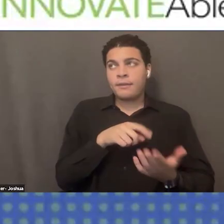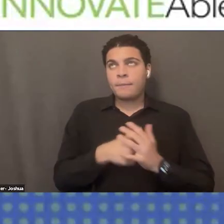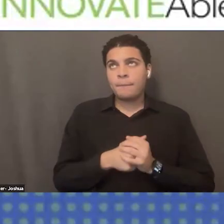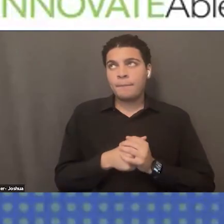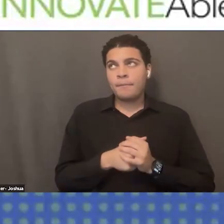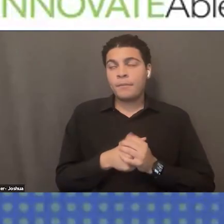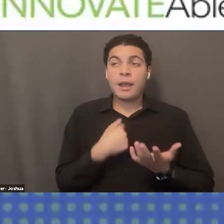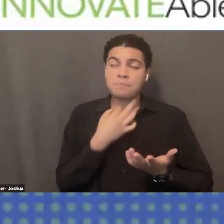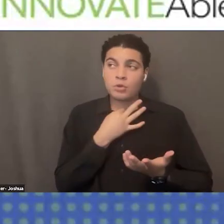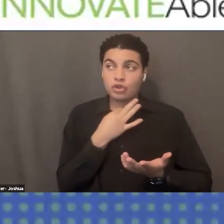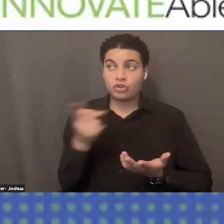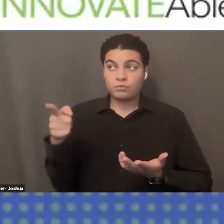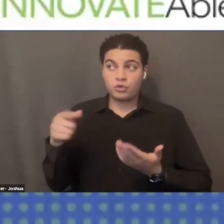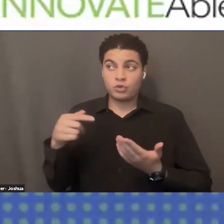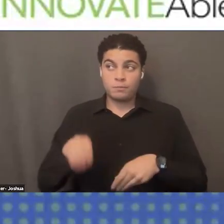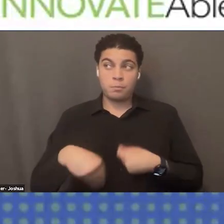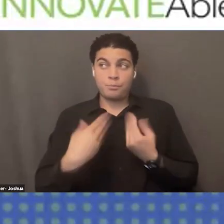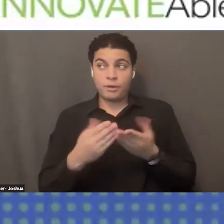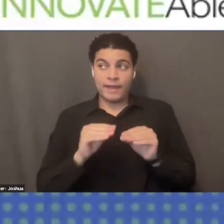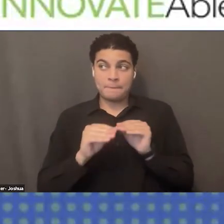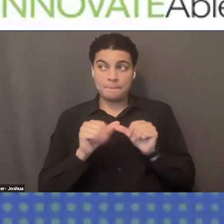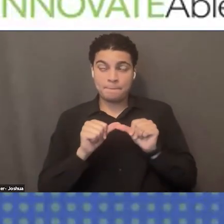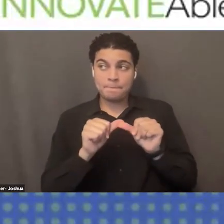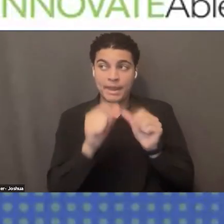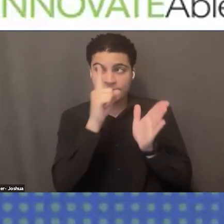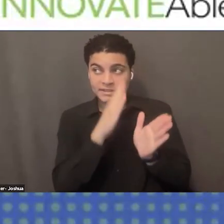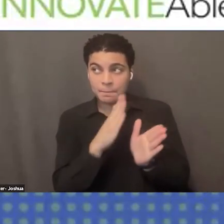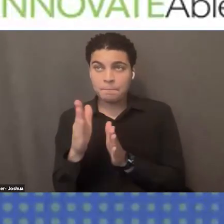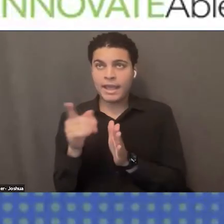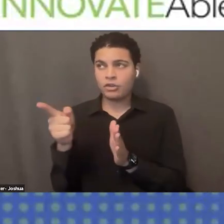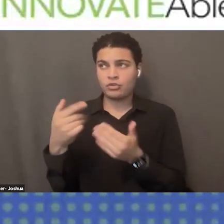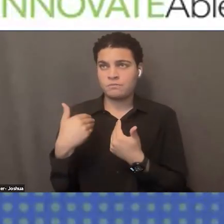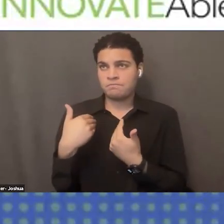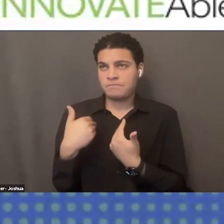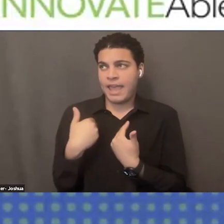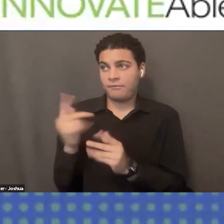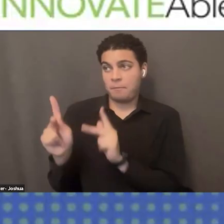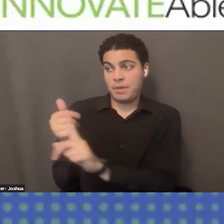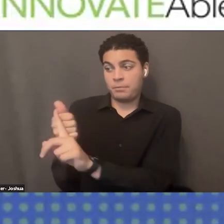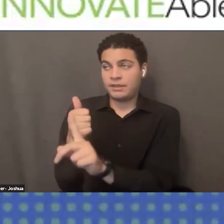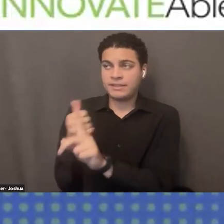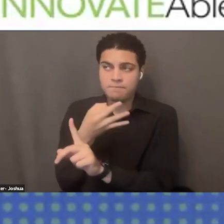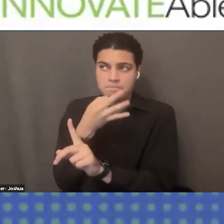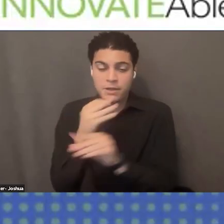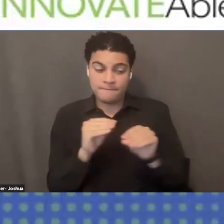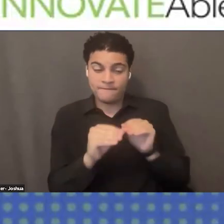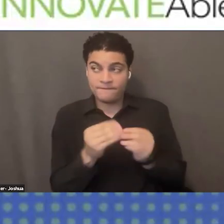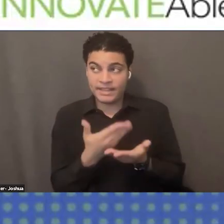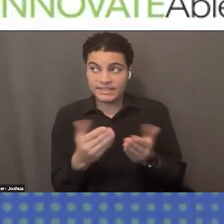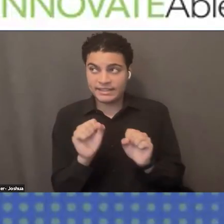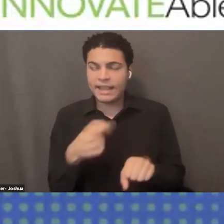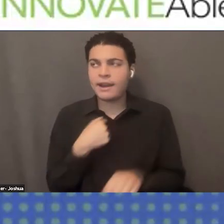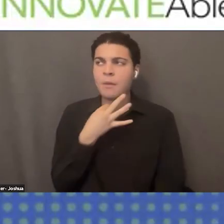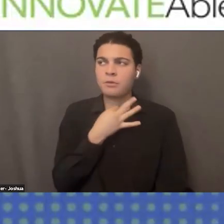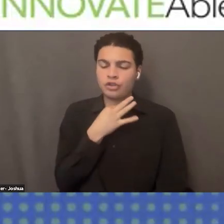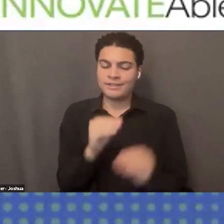do you all have like a maintenance plan? Are there folks that can fix it? Can you just tell me a little bit more about how you address chronic maintenance